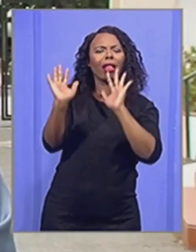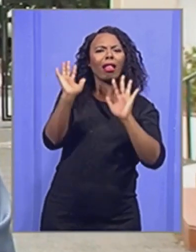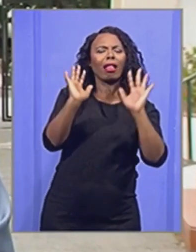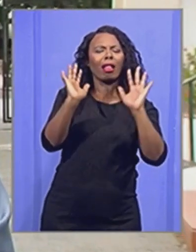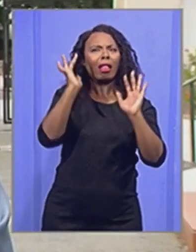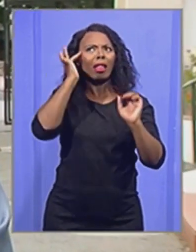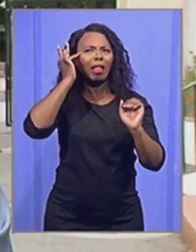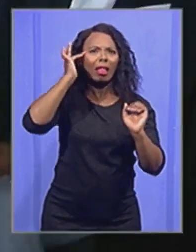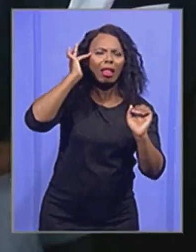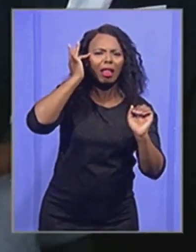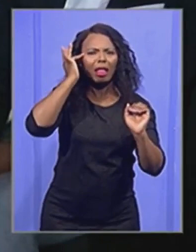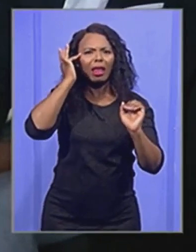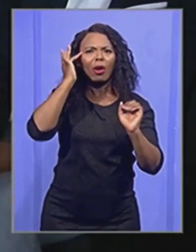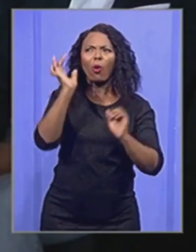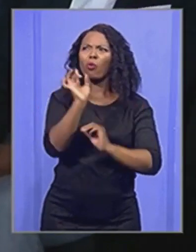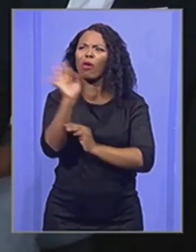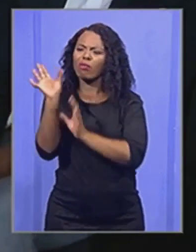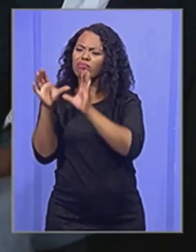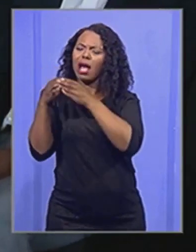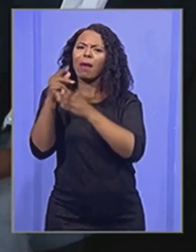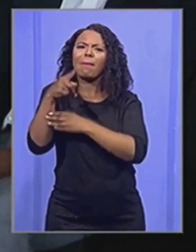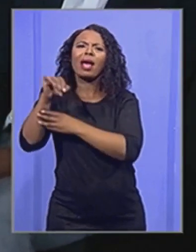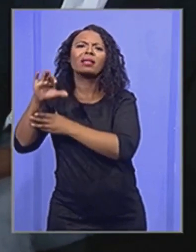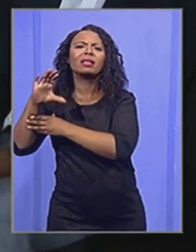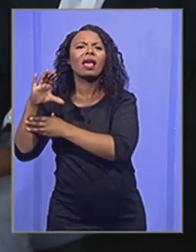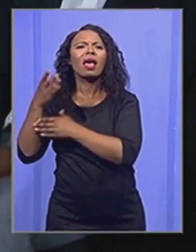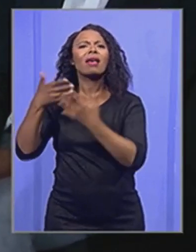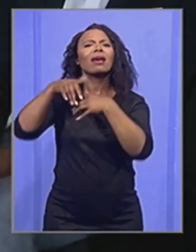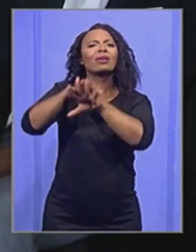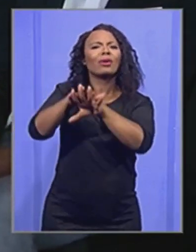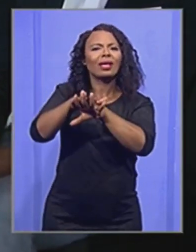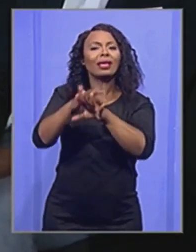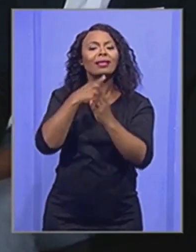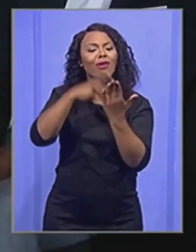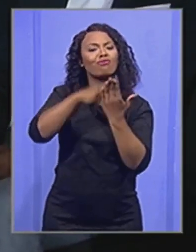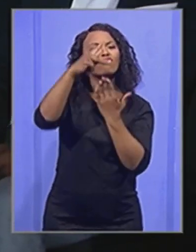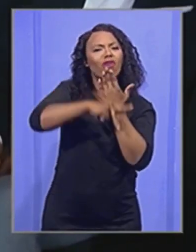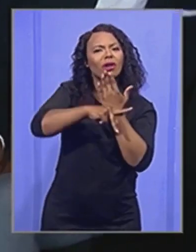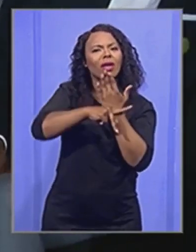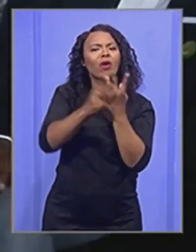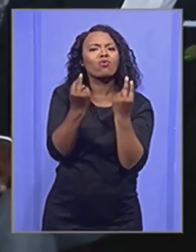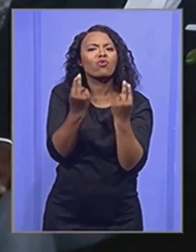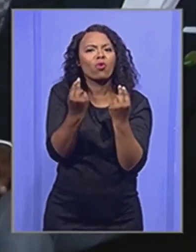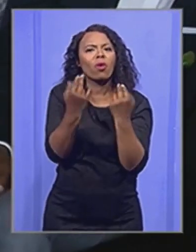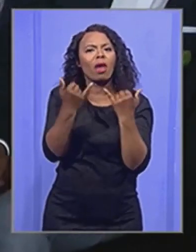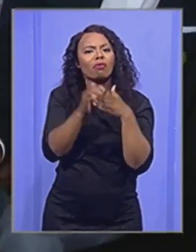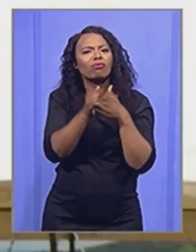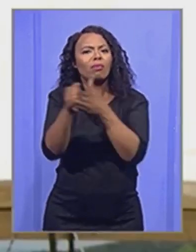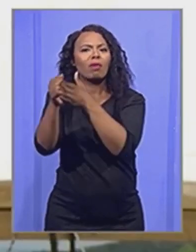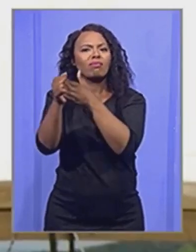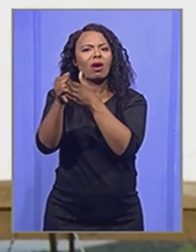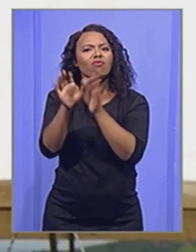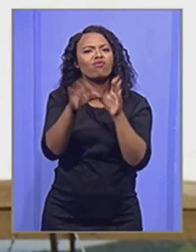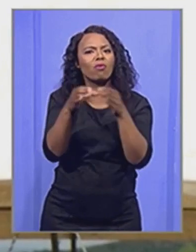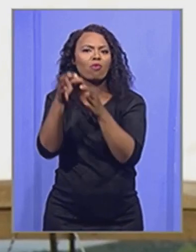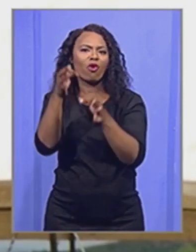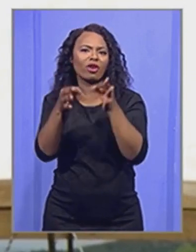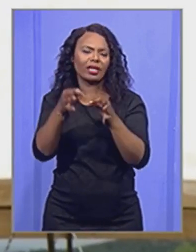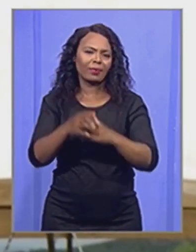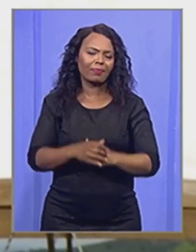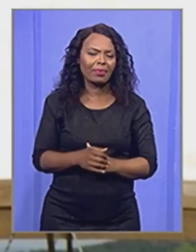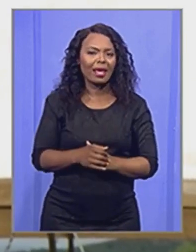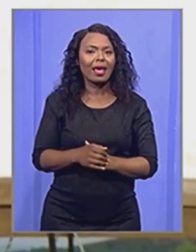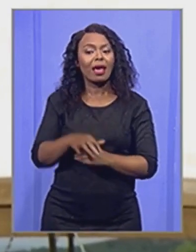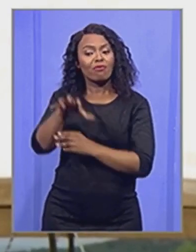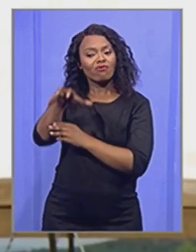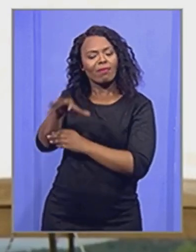who are reconciling. Puso ya Profense ya re ena le diprojeke tsa boswa tsa go tlotlomatsa baeteledipele ba makoko a farologaneng. Puso